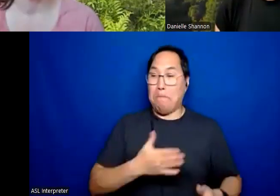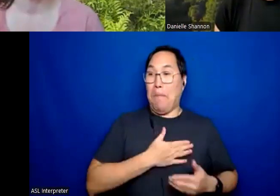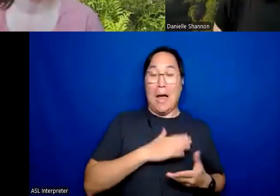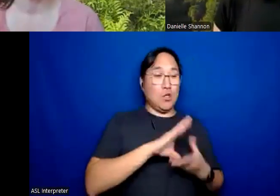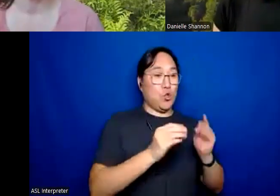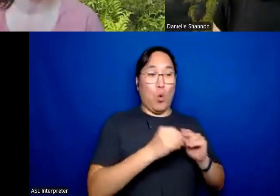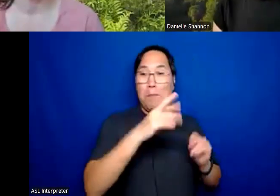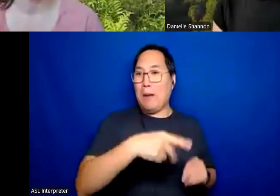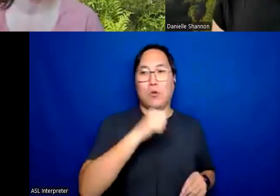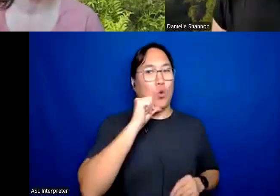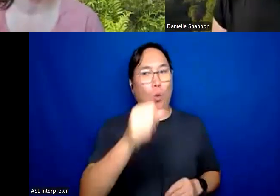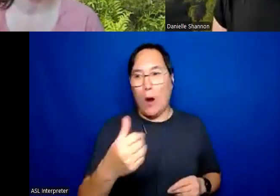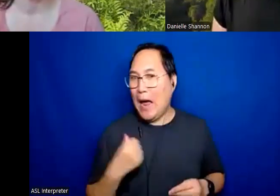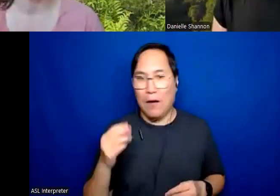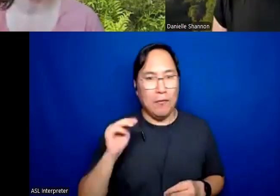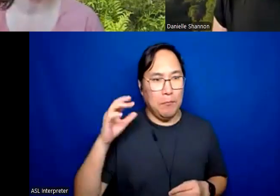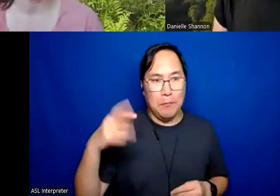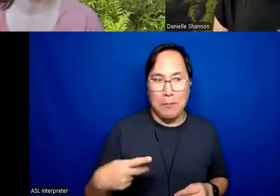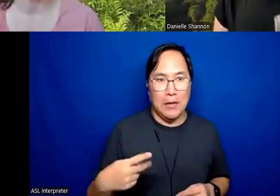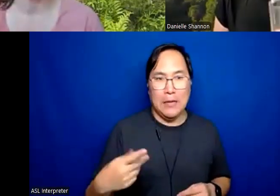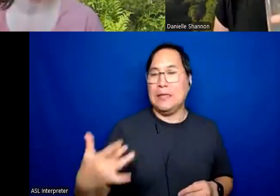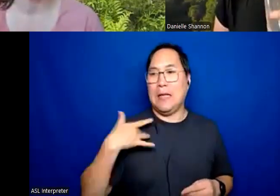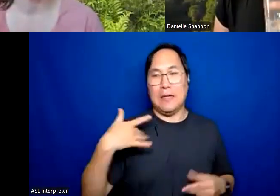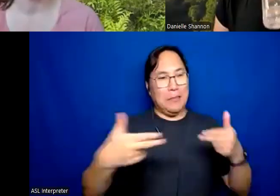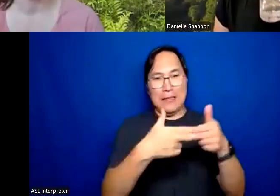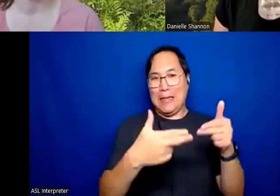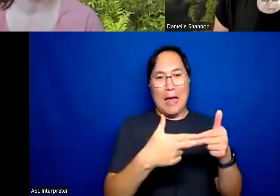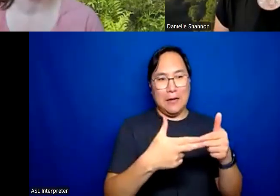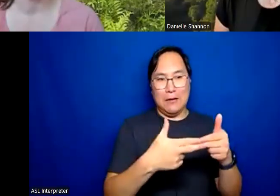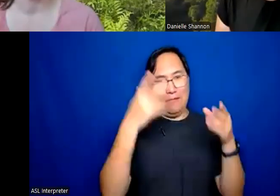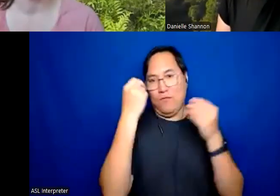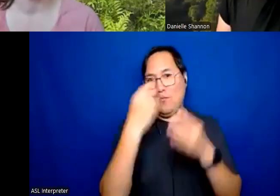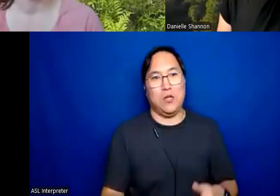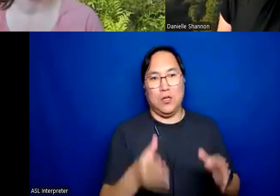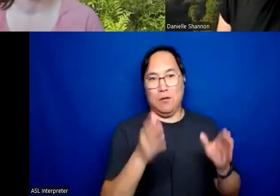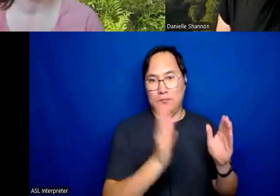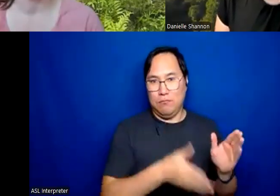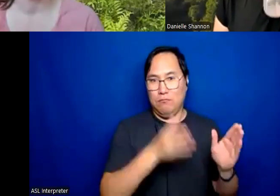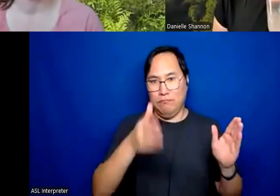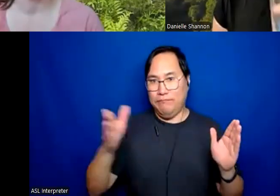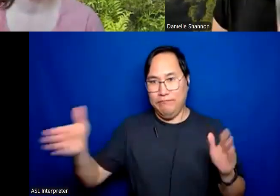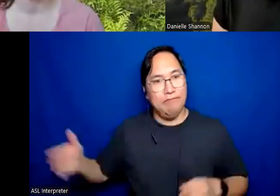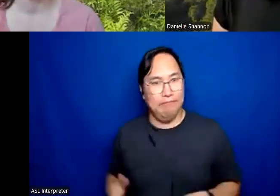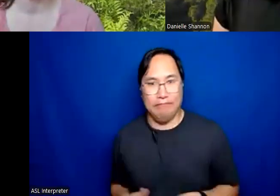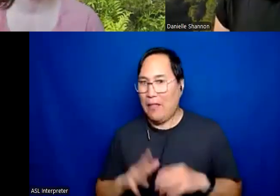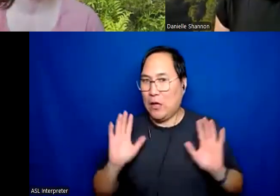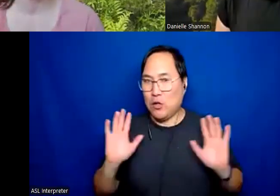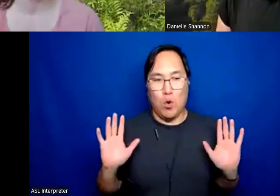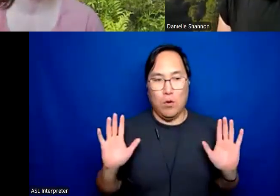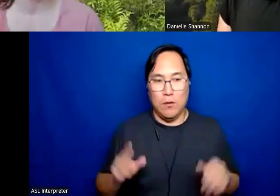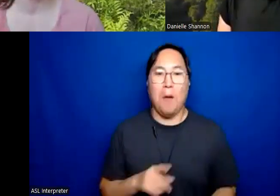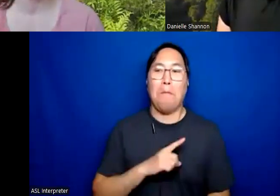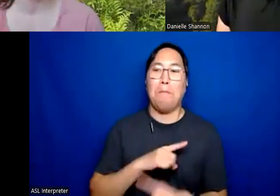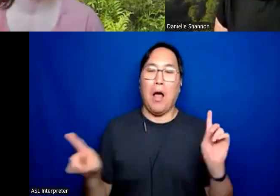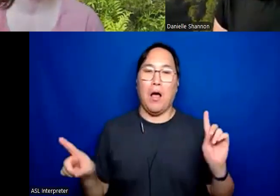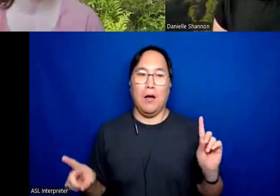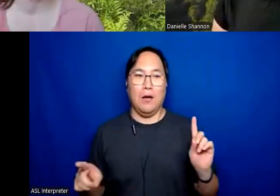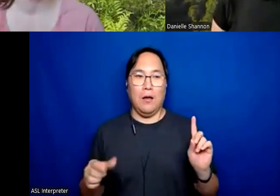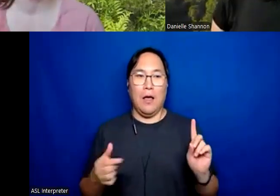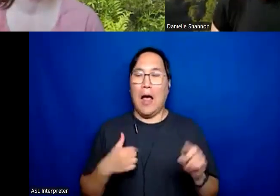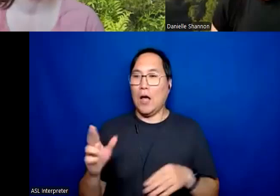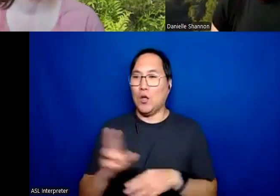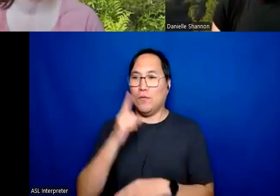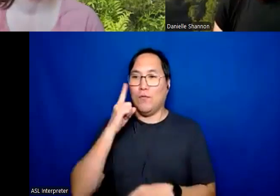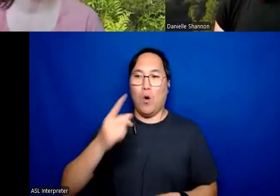Mostly it's just like, it's almost like a slideshow that you scroll through. So I wanted to just share one thing that I utilize in